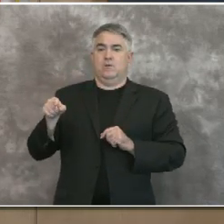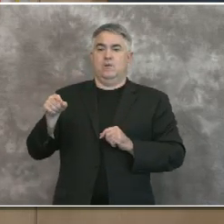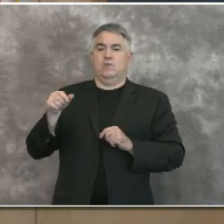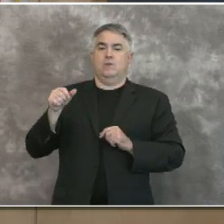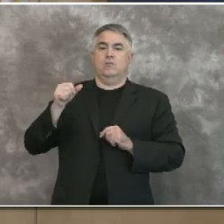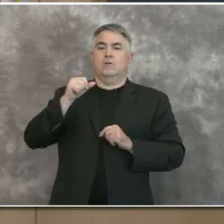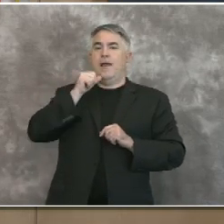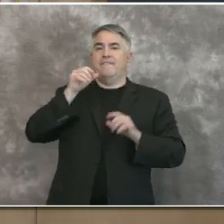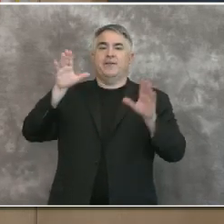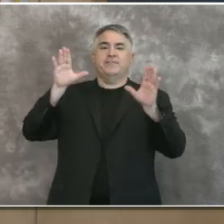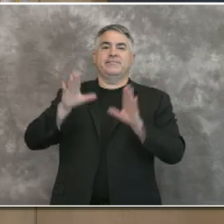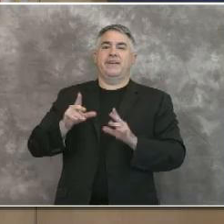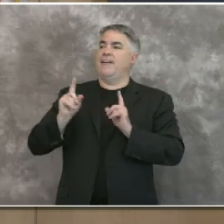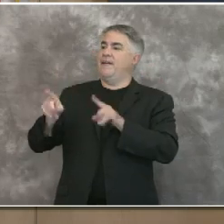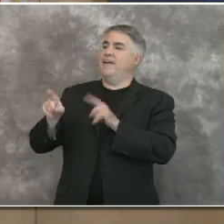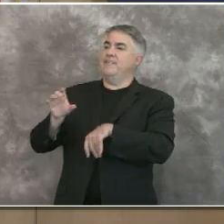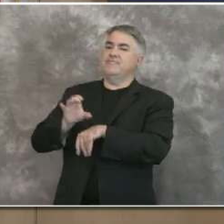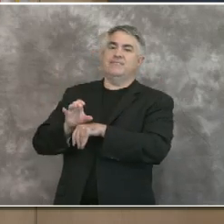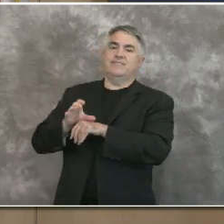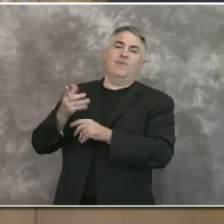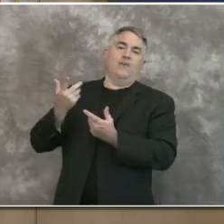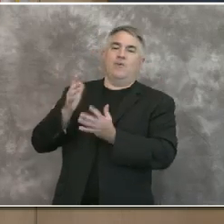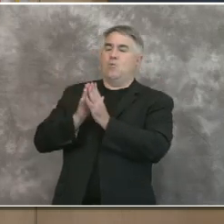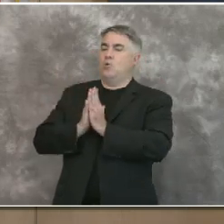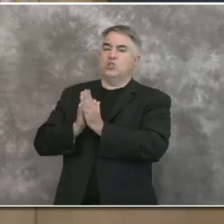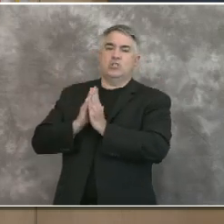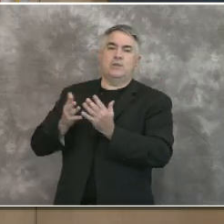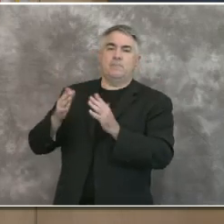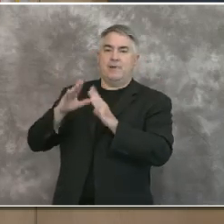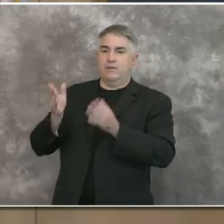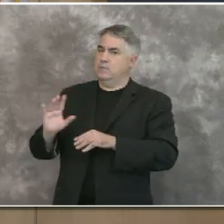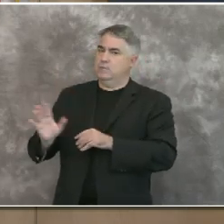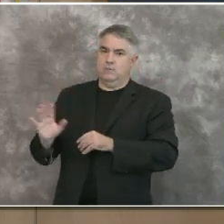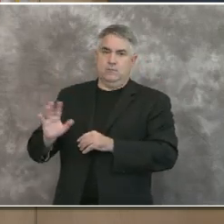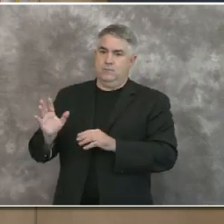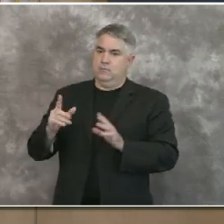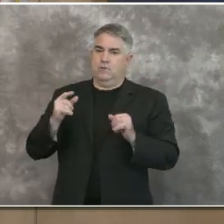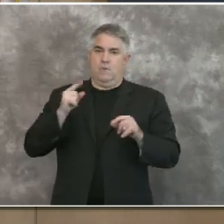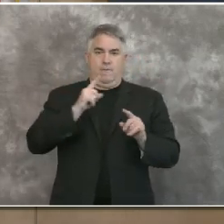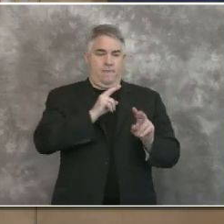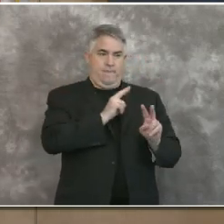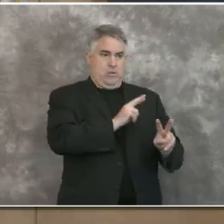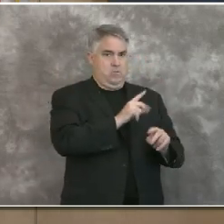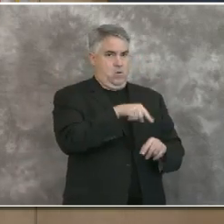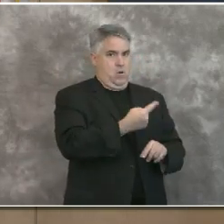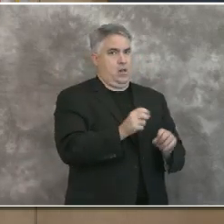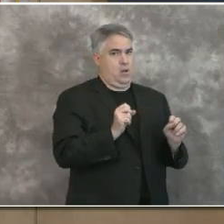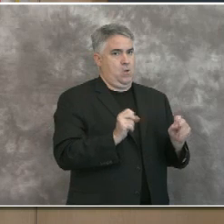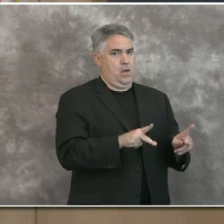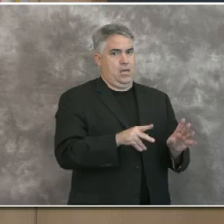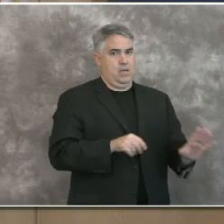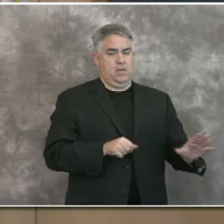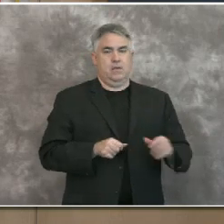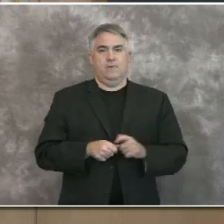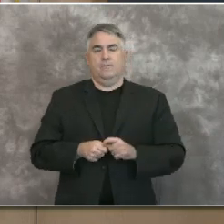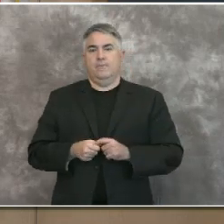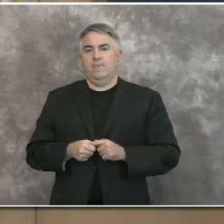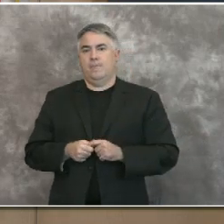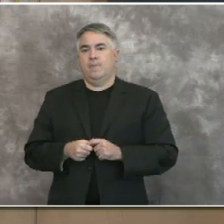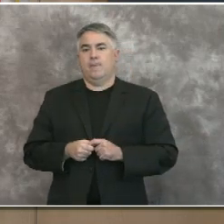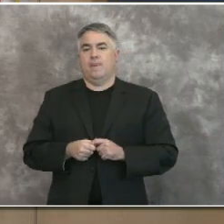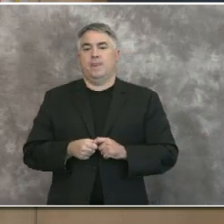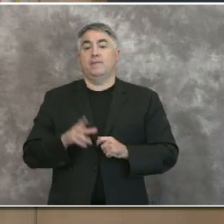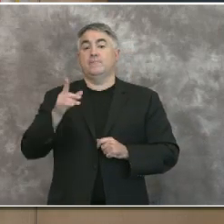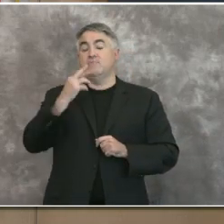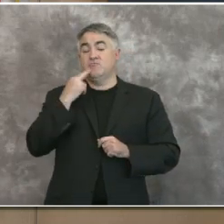allowable at this point outside of funerals. We also want to provide a little clarification around restaurants. While, as Supervisor Cox mentioned, we are still waiting for the